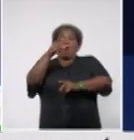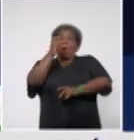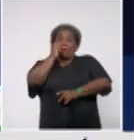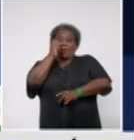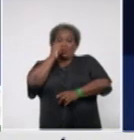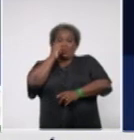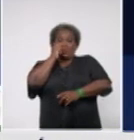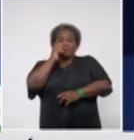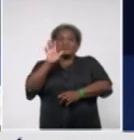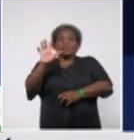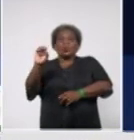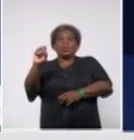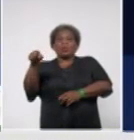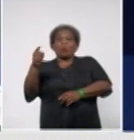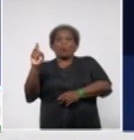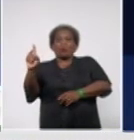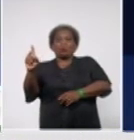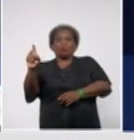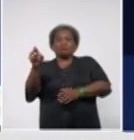22, or